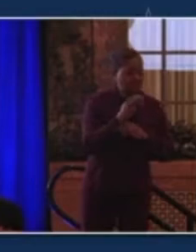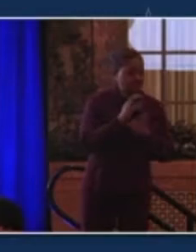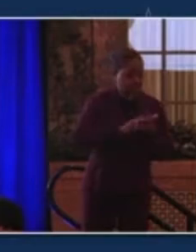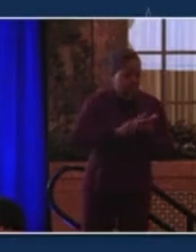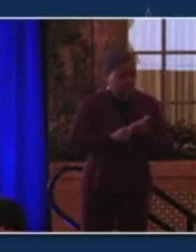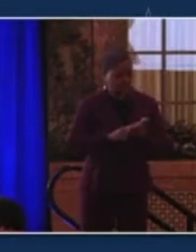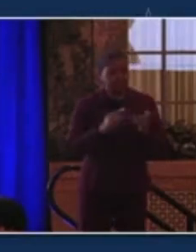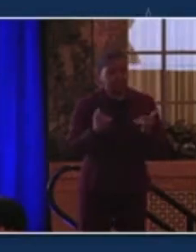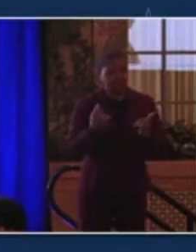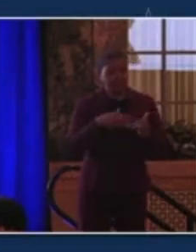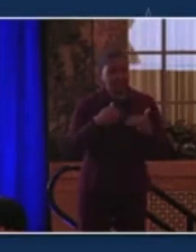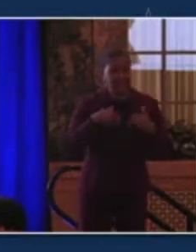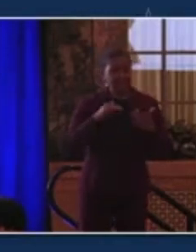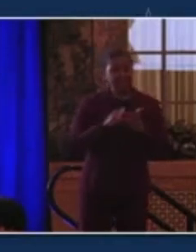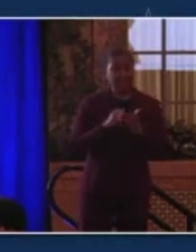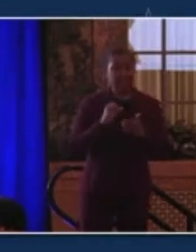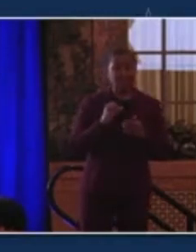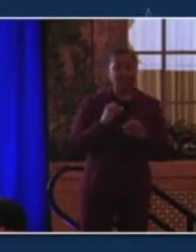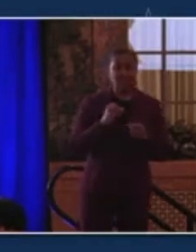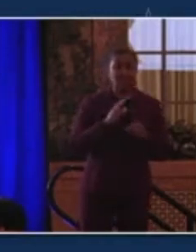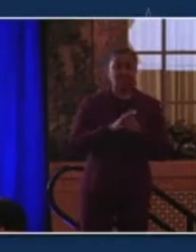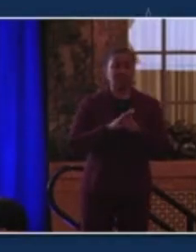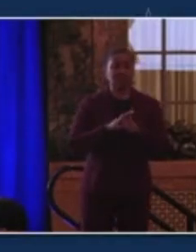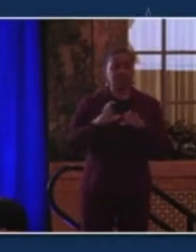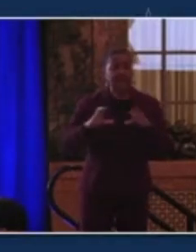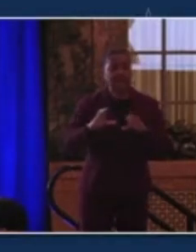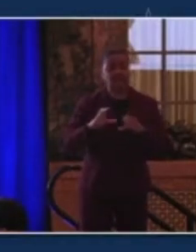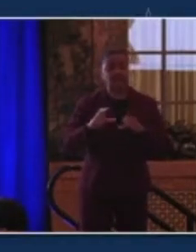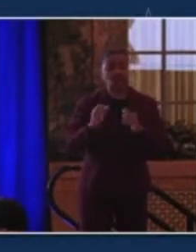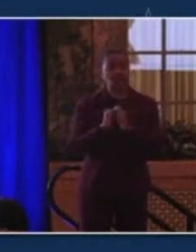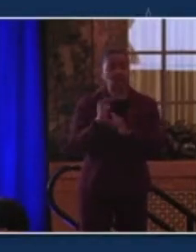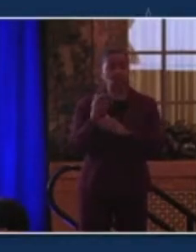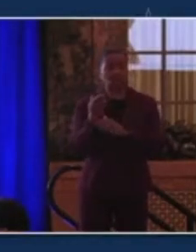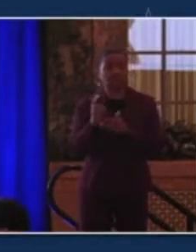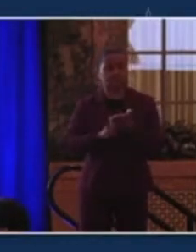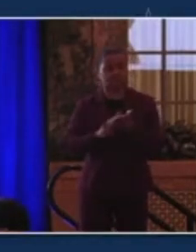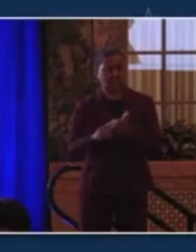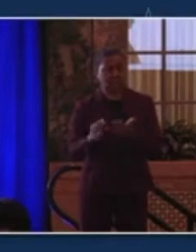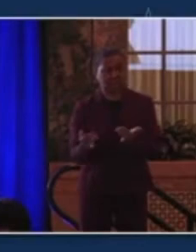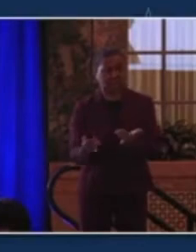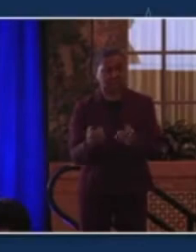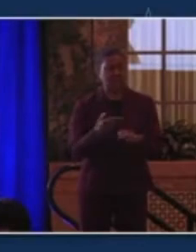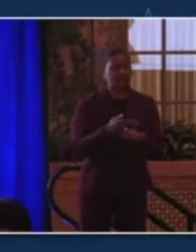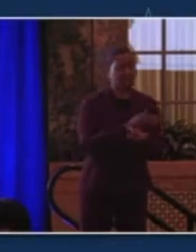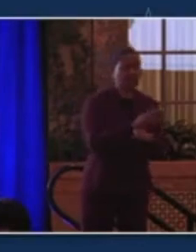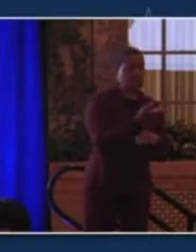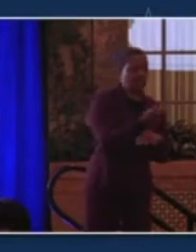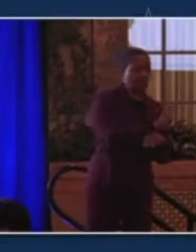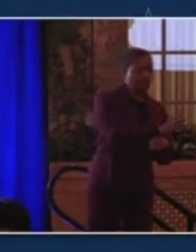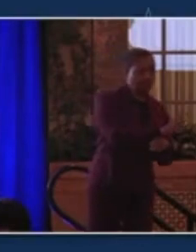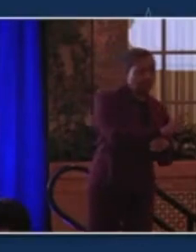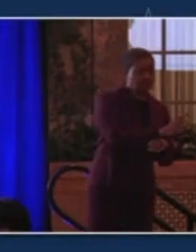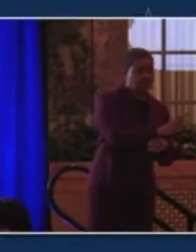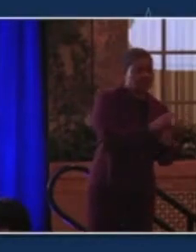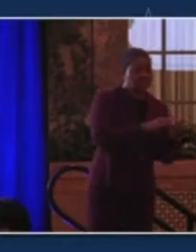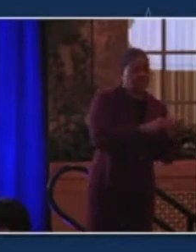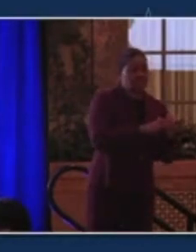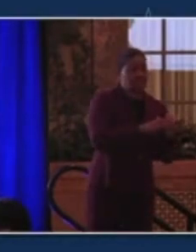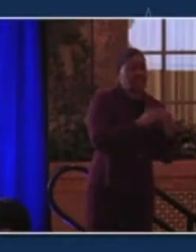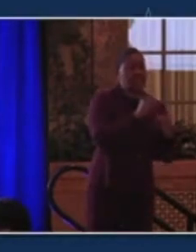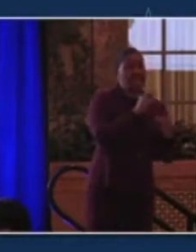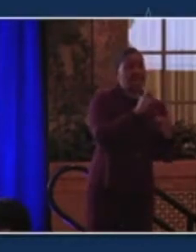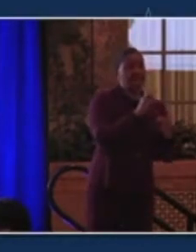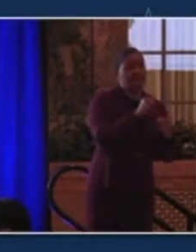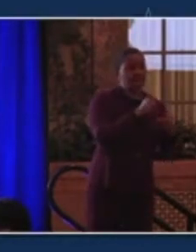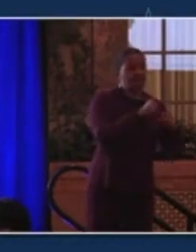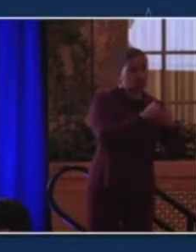have affirmative action in jobs and contracts today. Before Harold, the city's infrastructure